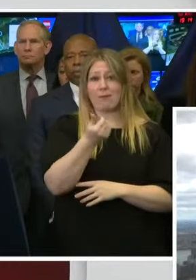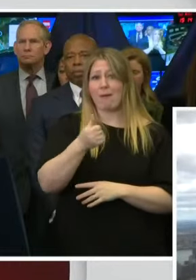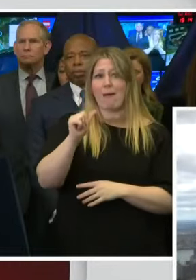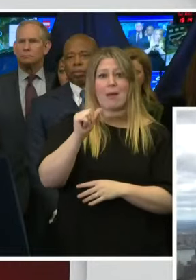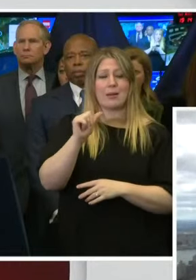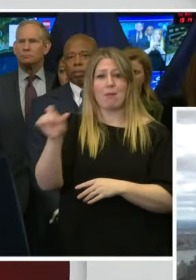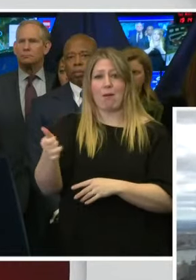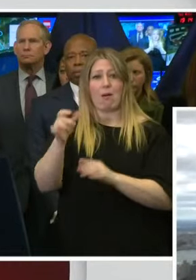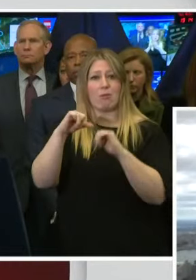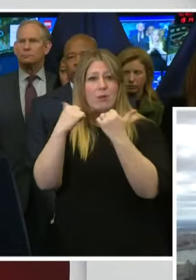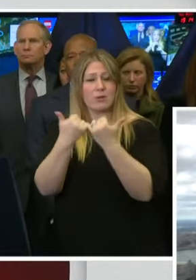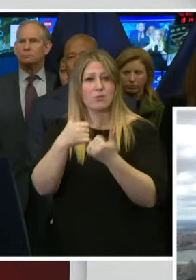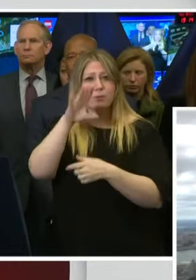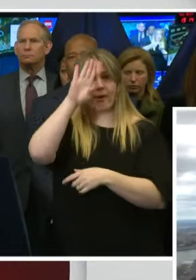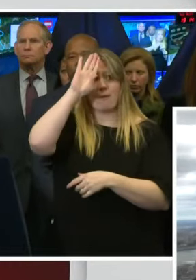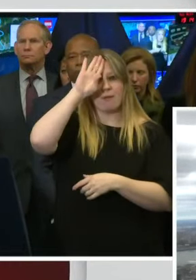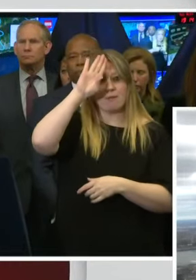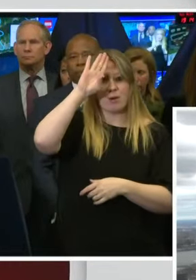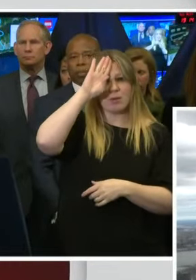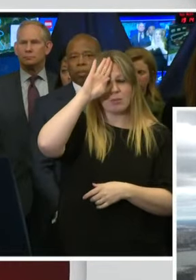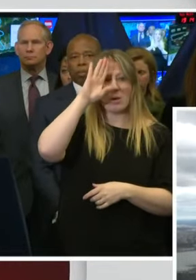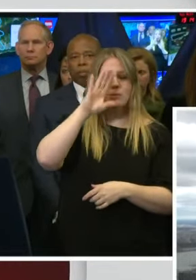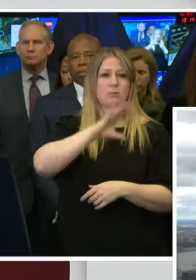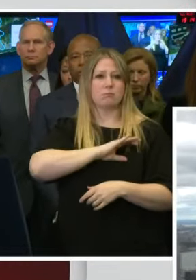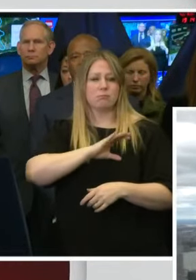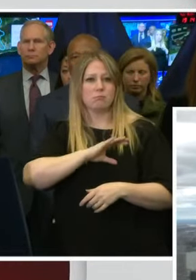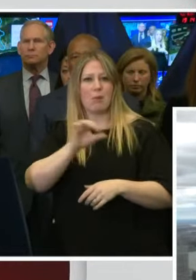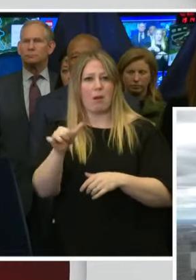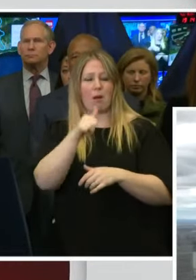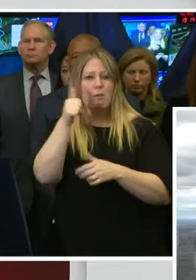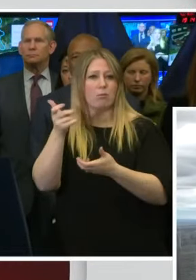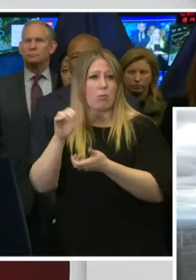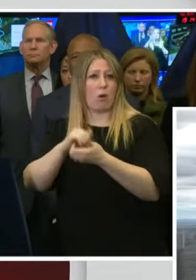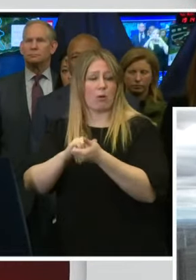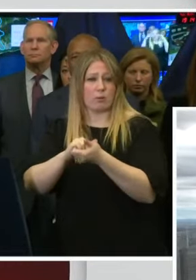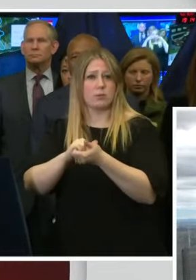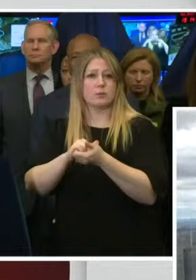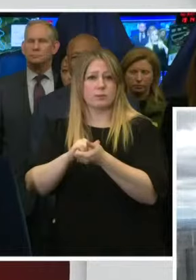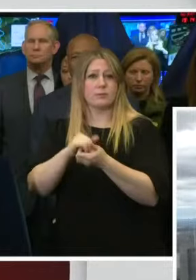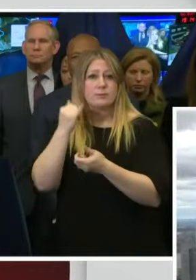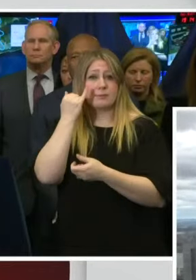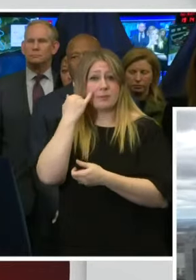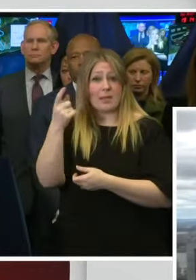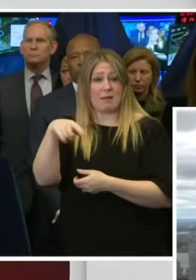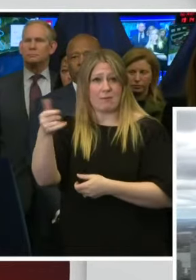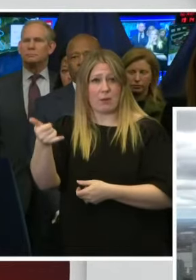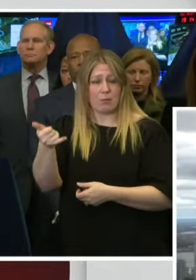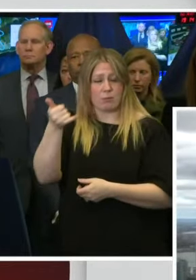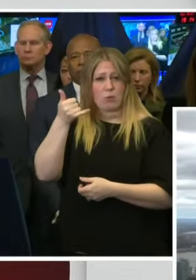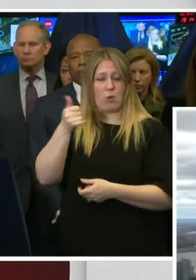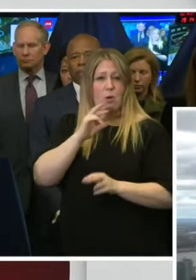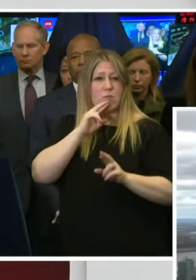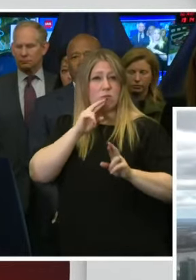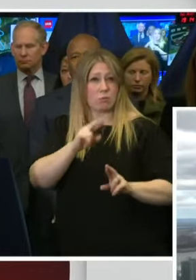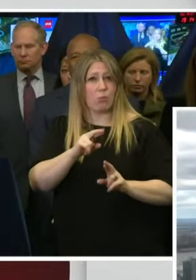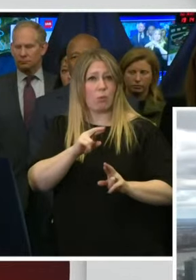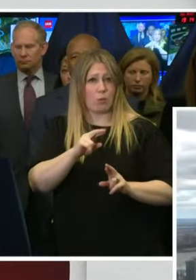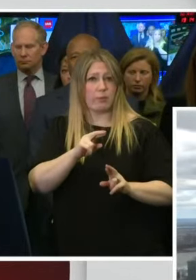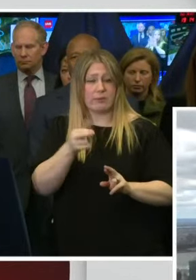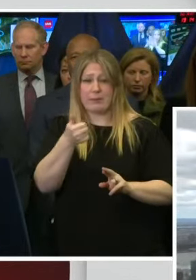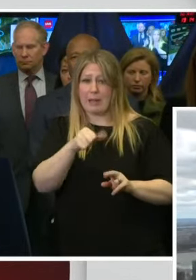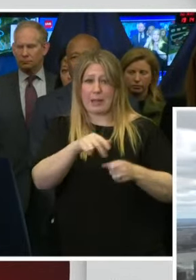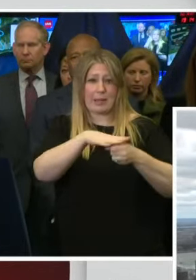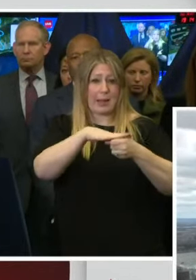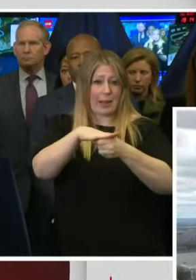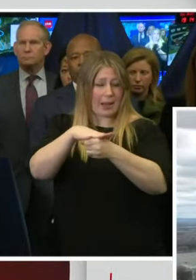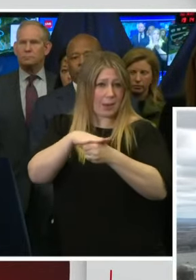fire department, or any of our partners in government or the public report an increase in locations,